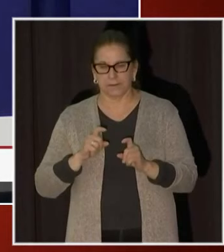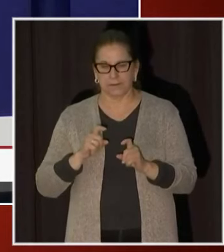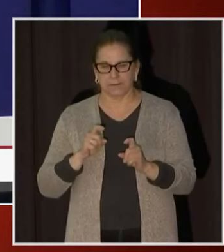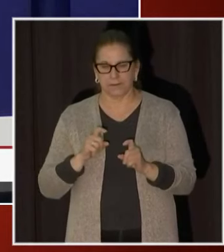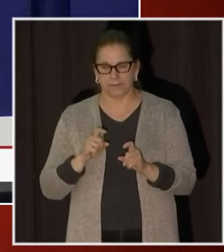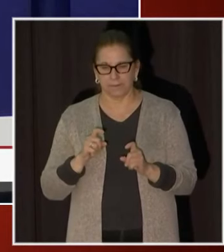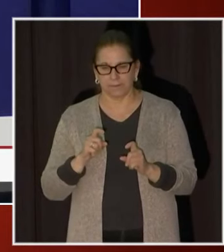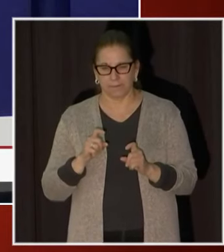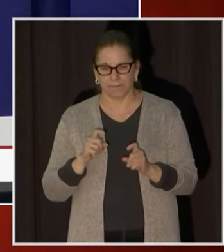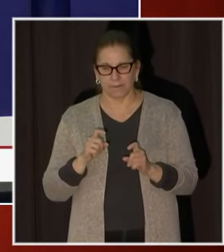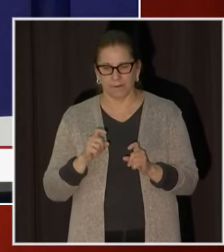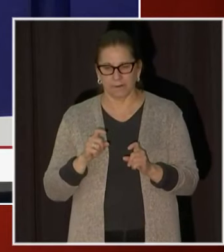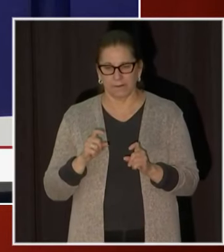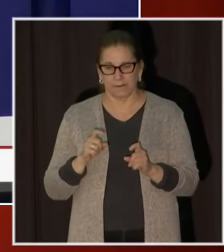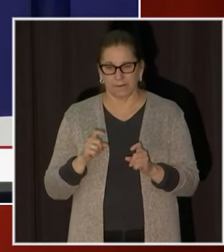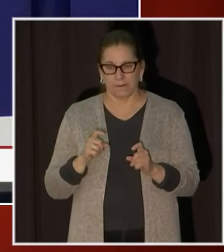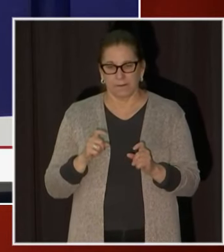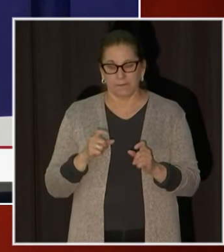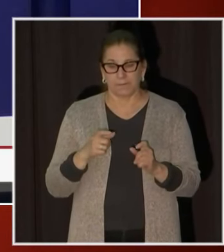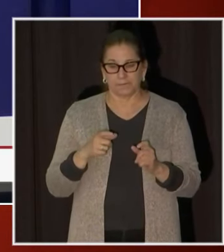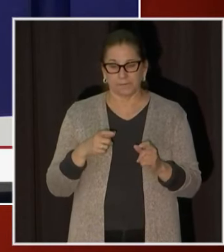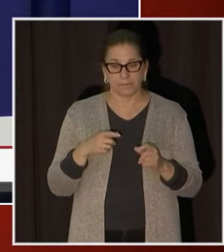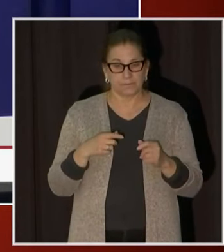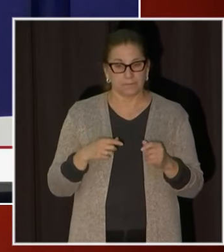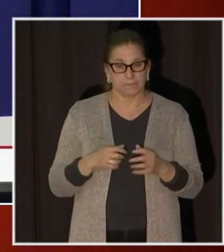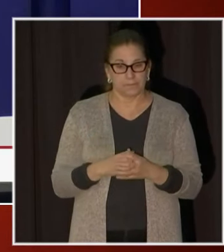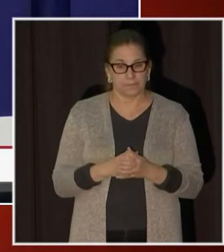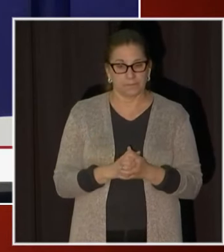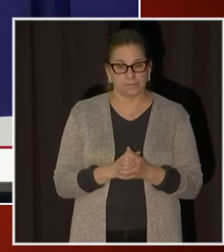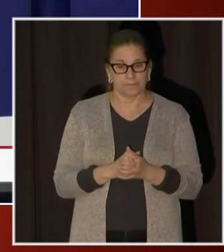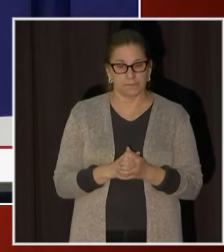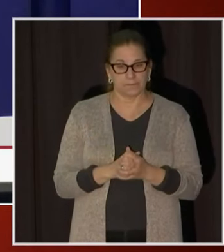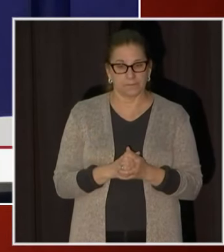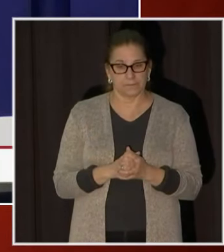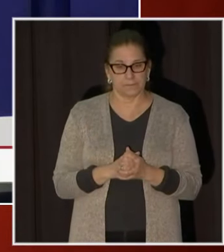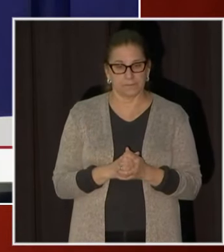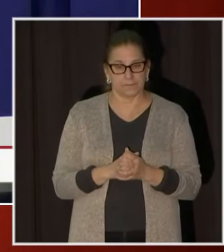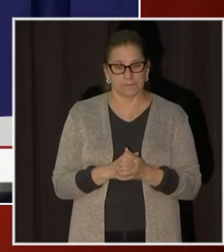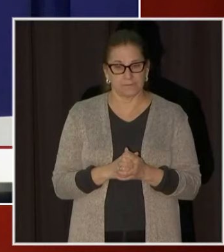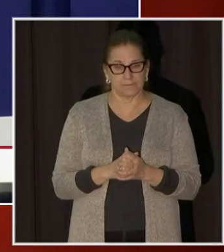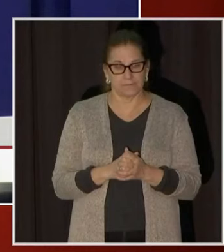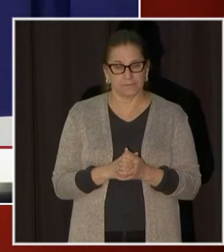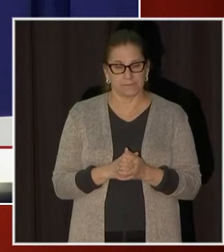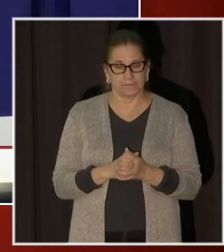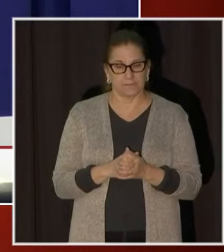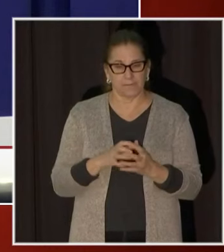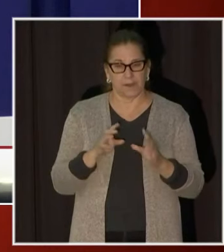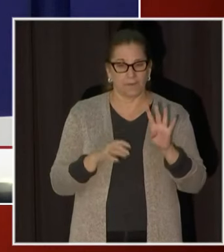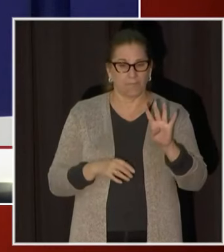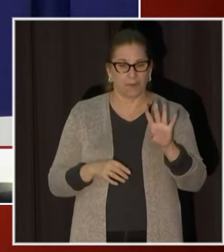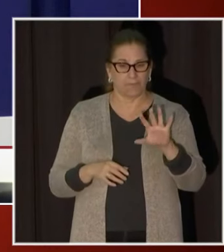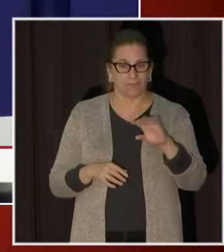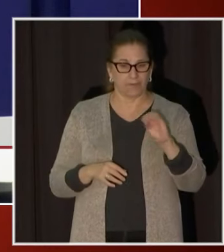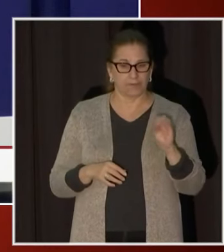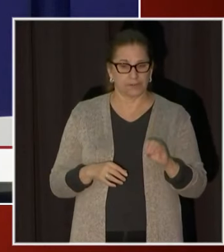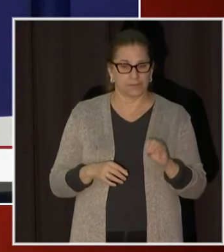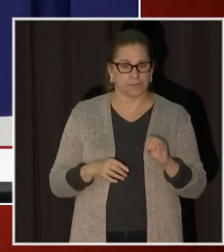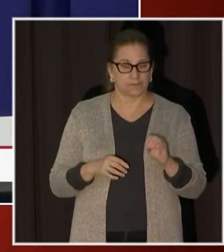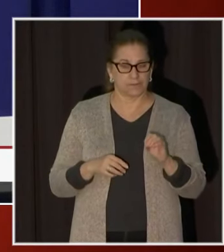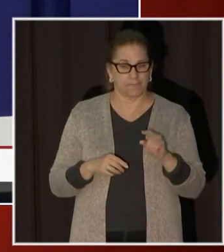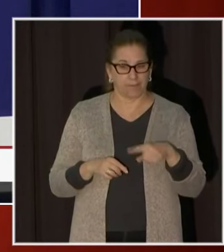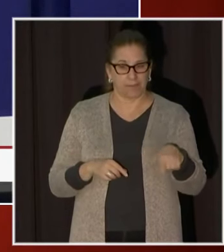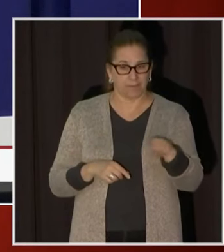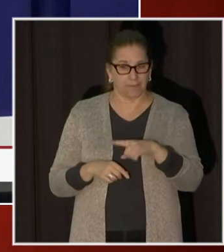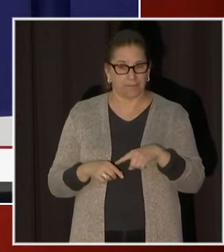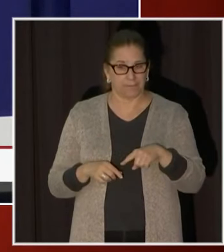hospitalizations across the region, 45% of those individuals come from across the region and are not DC residents. How that applies